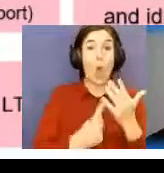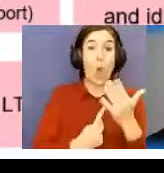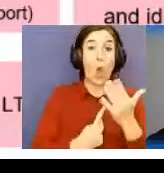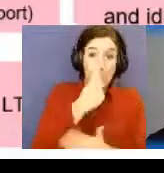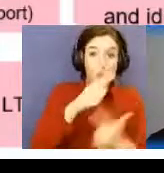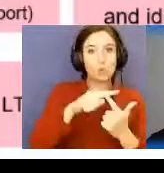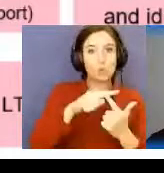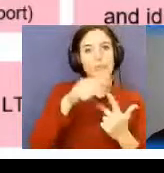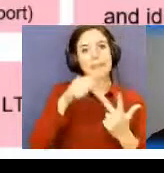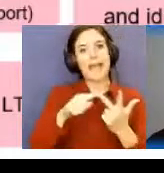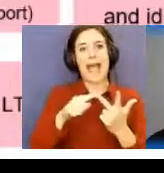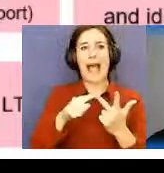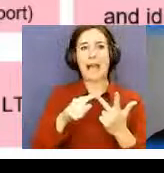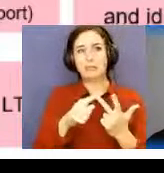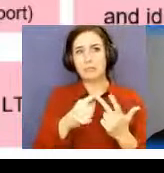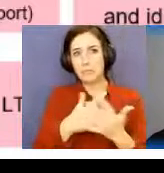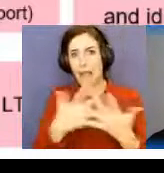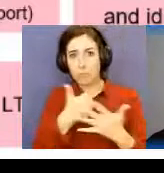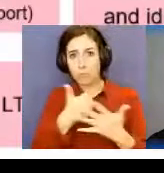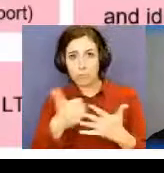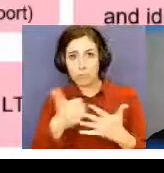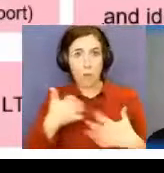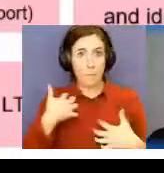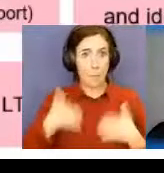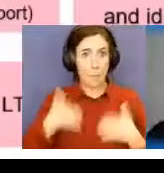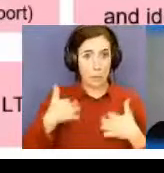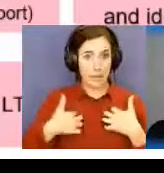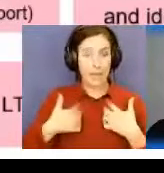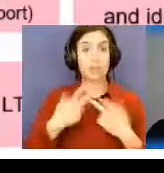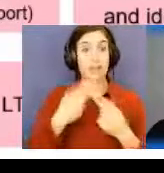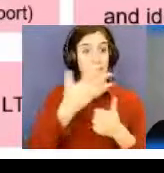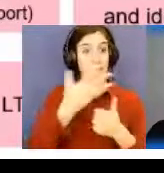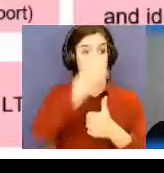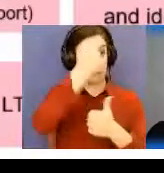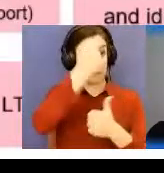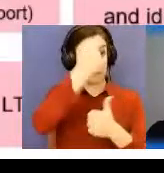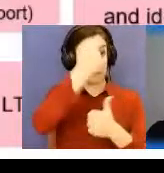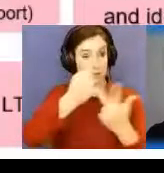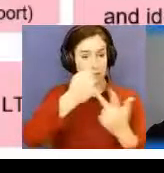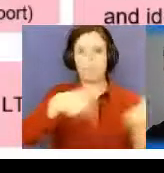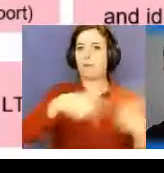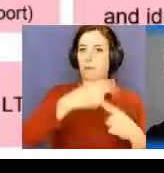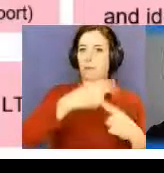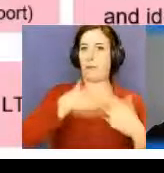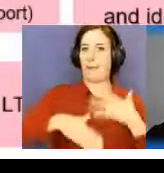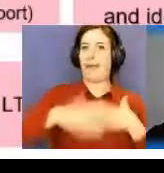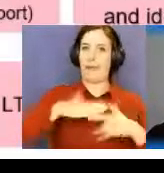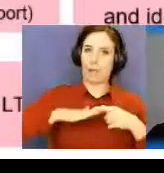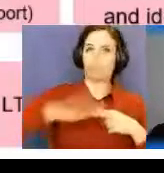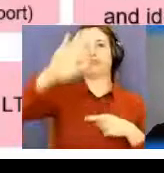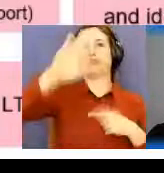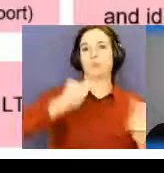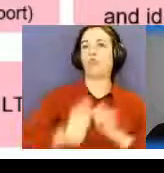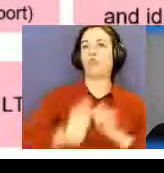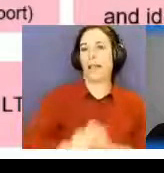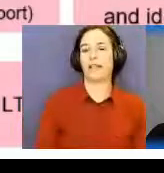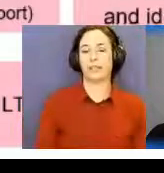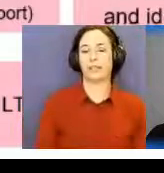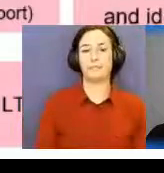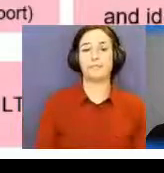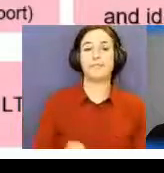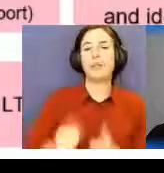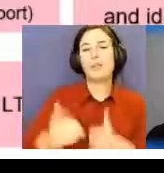you stand a much better chance of changing their behaviour. So we want an individual to feel inspired, I guess, to see things and to be inspired by it. This is where the campaign comes